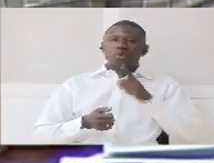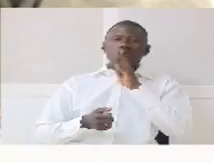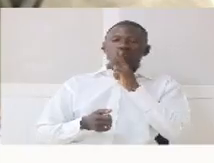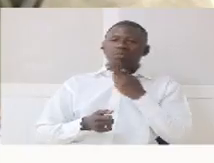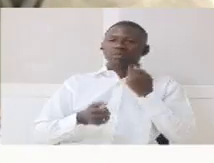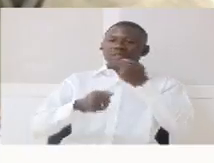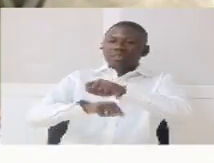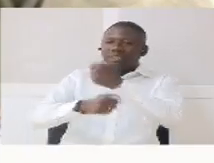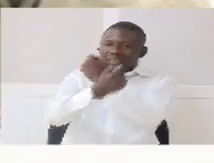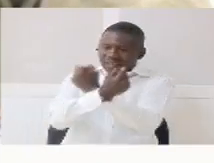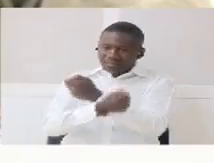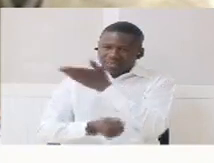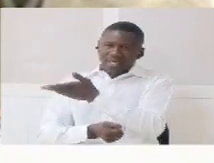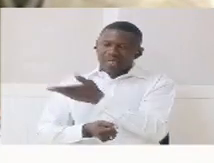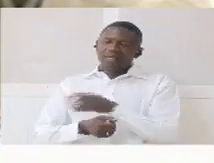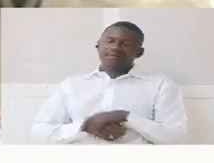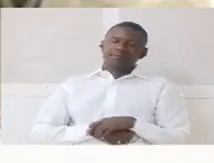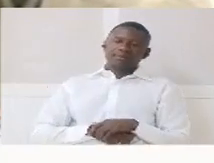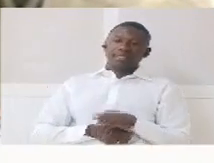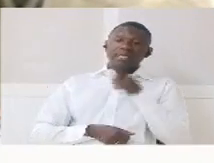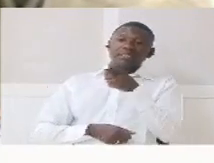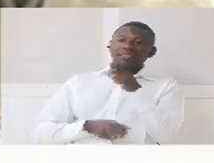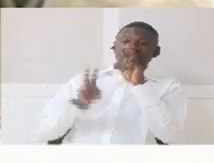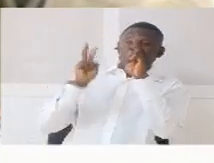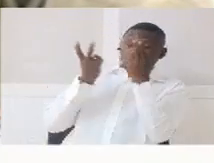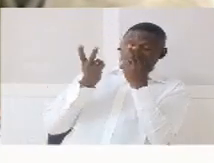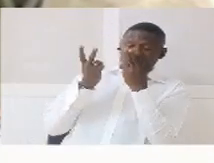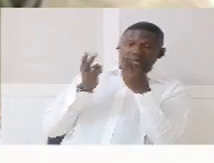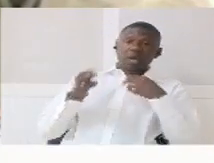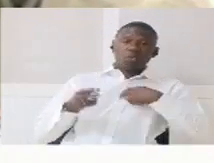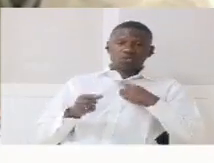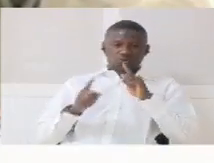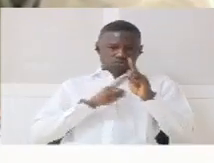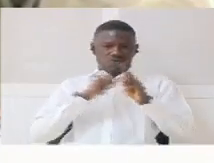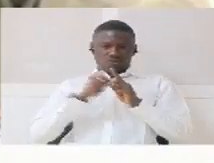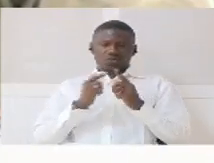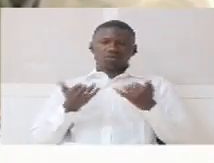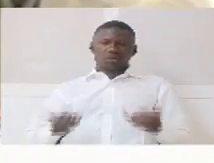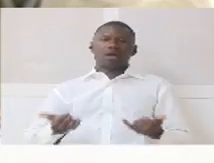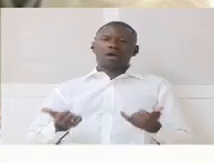This is the topic I want us to discuss now.